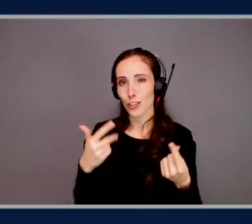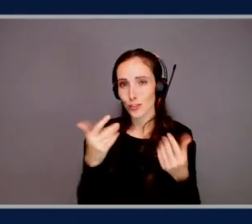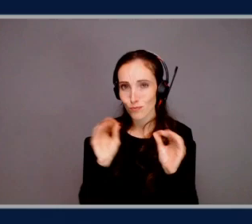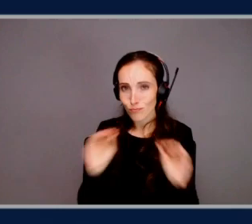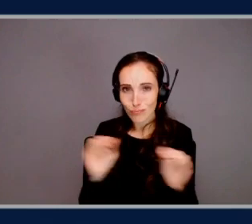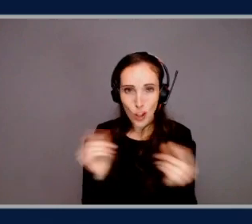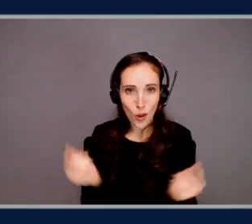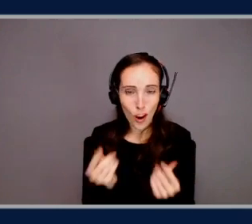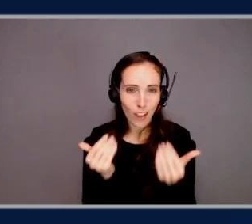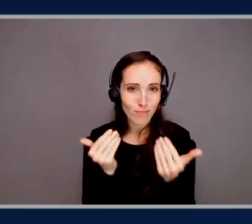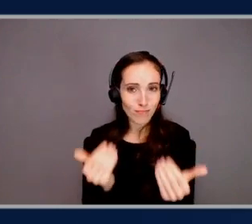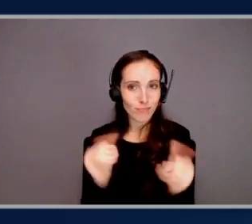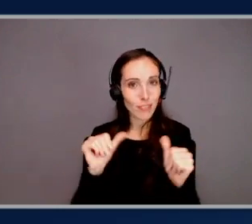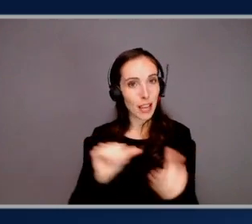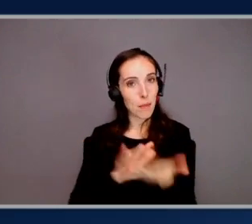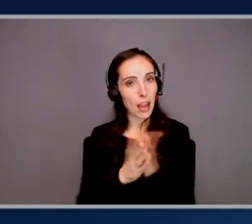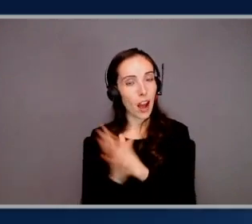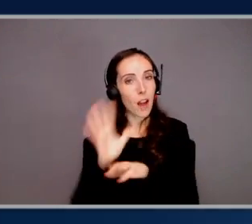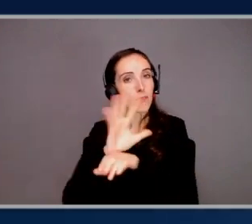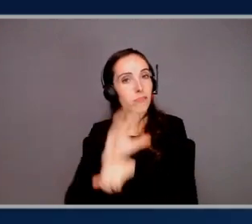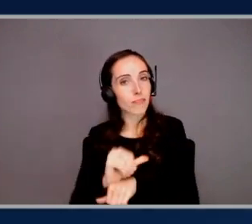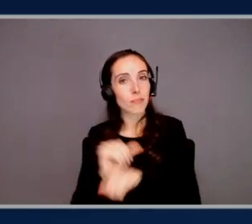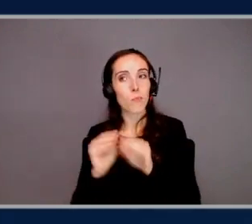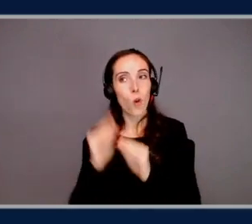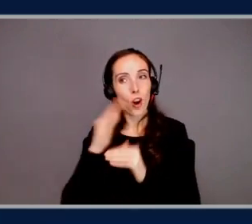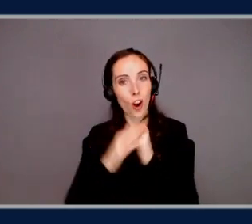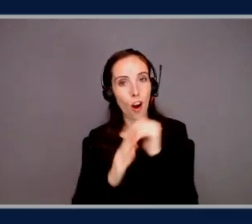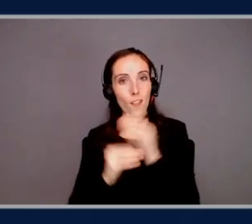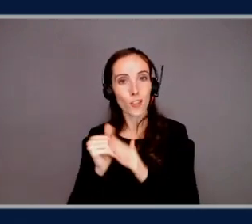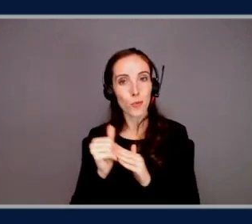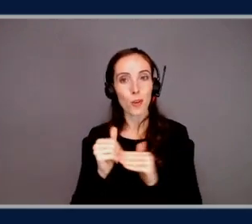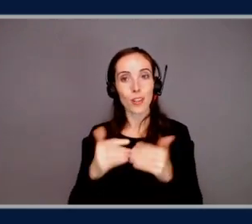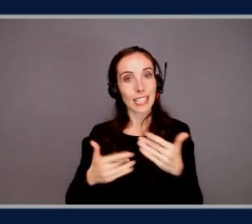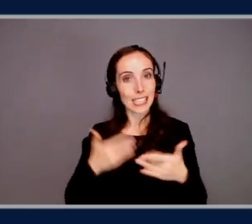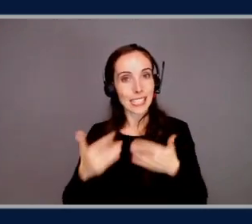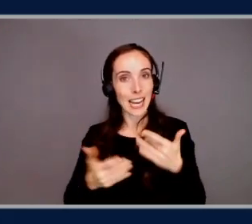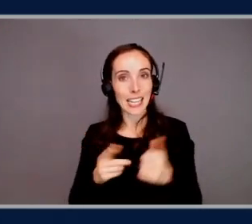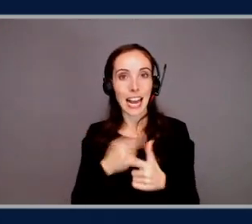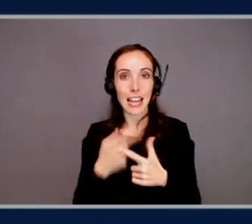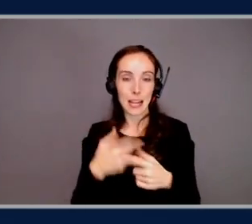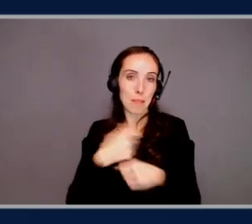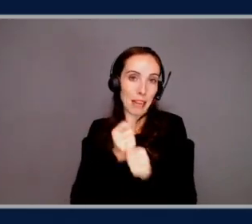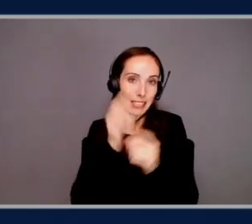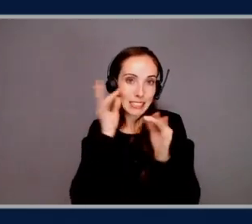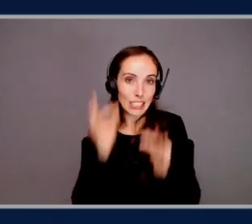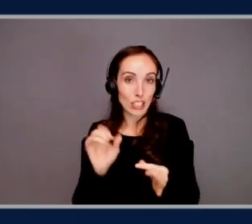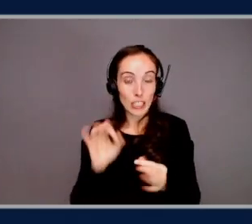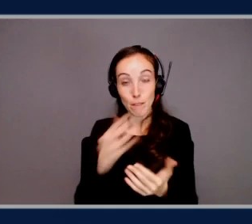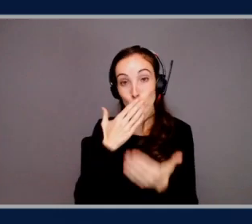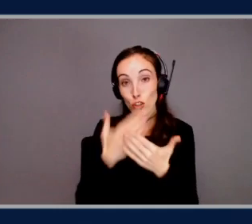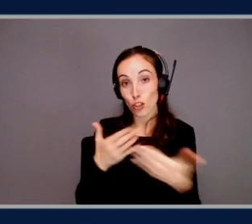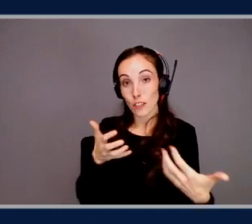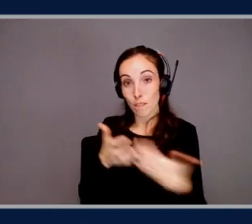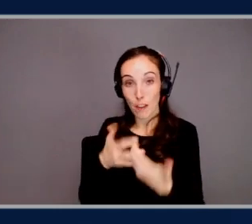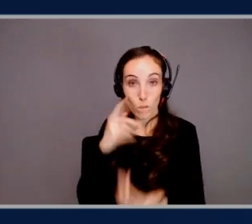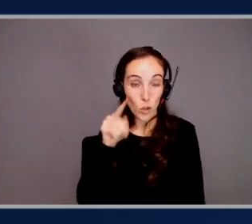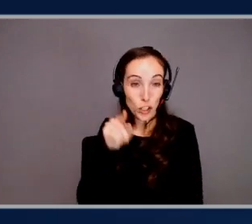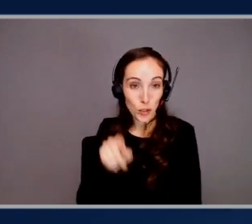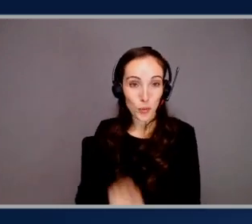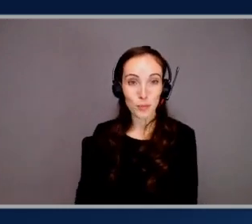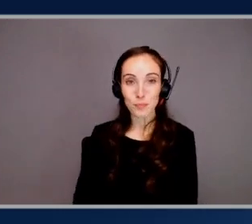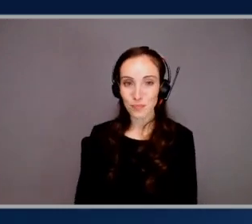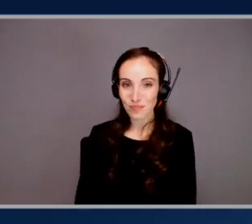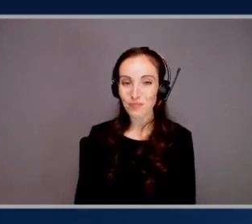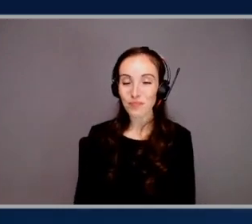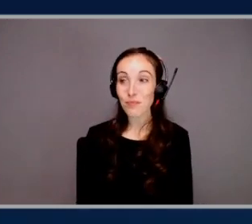and Yeah. you can get more comfortable with it, get excited about it, and then make the right decision about whether it's a good fit for you. Yeah, exactly. Well, that has been awesome. That is Yes. all the